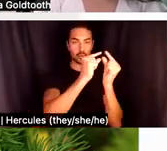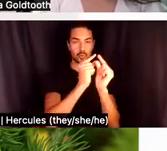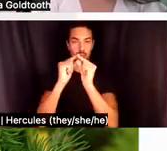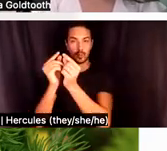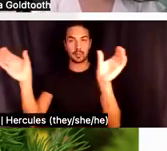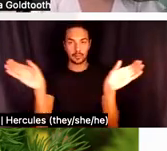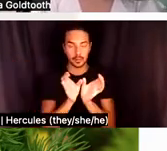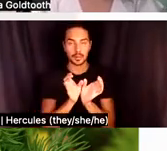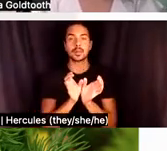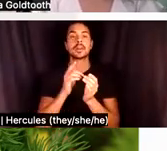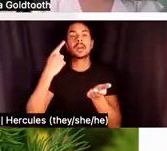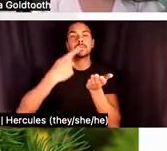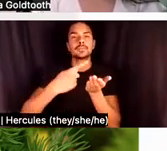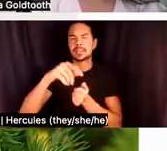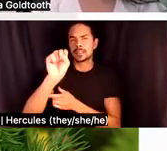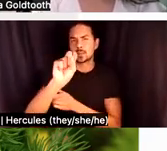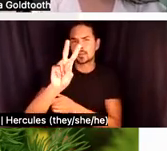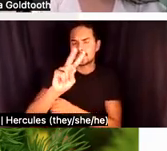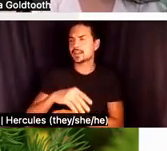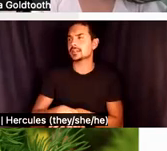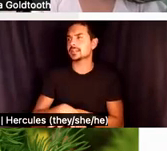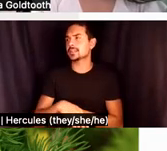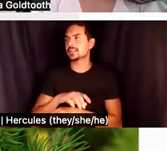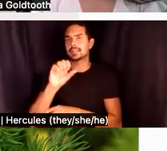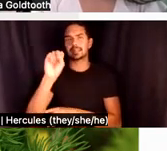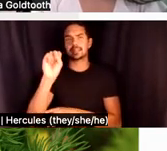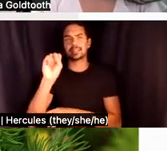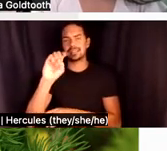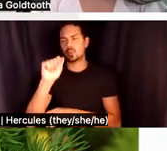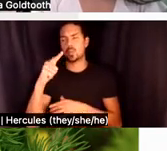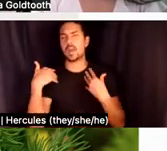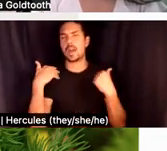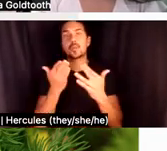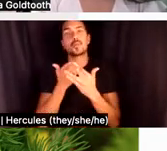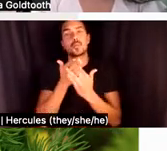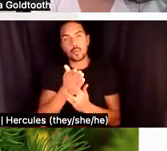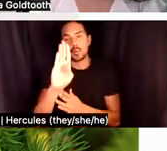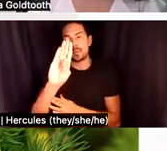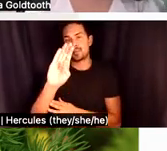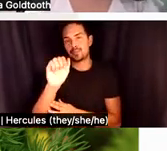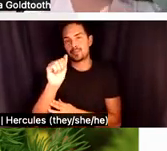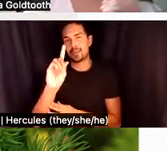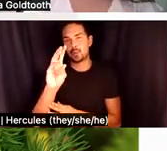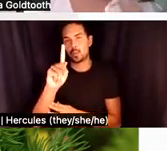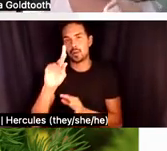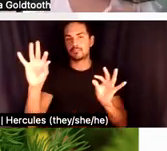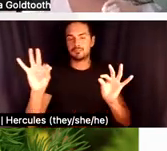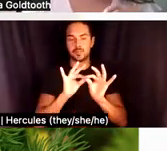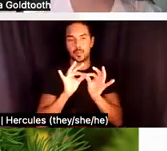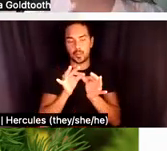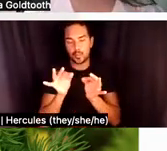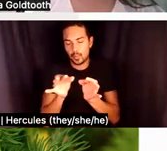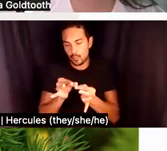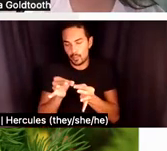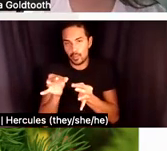the intersections of sexual violence and sexual health. And during that time, we would make things